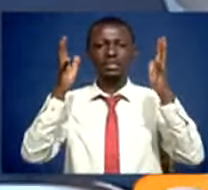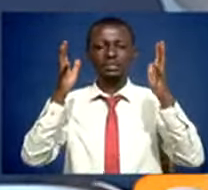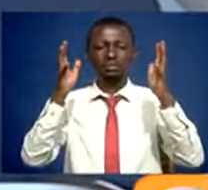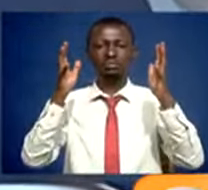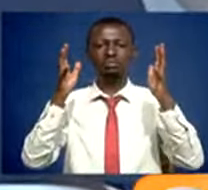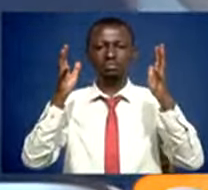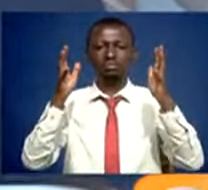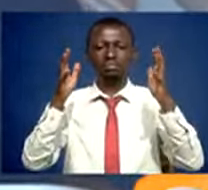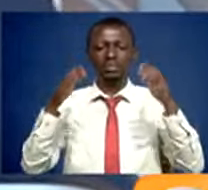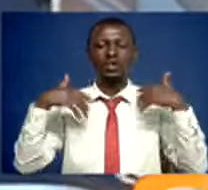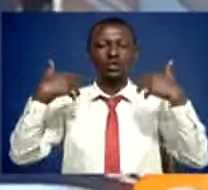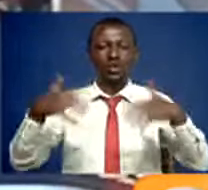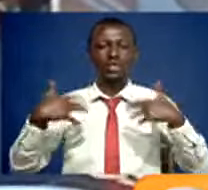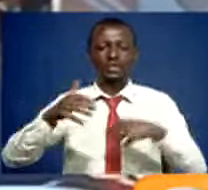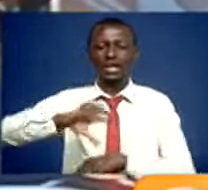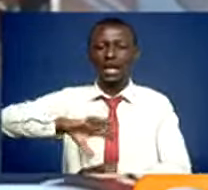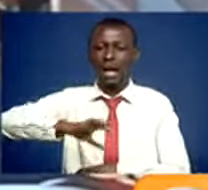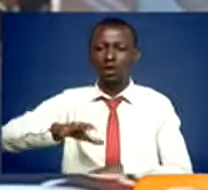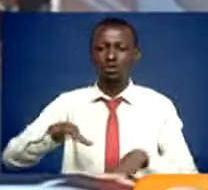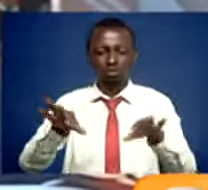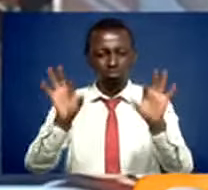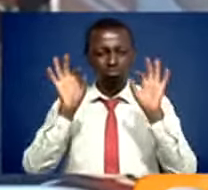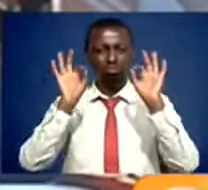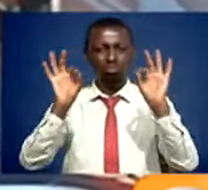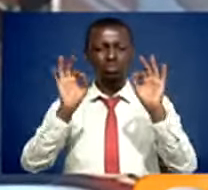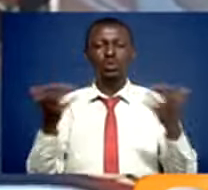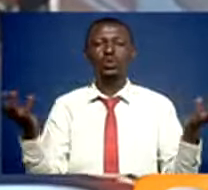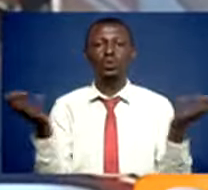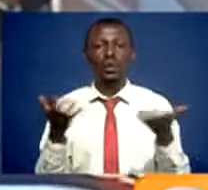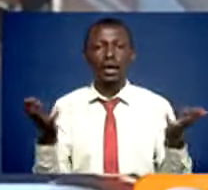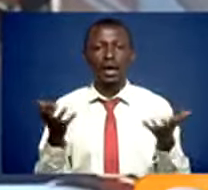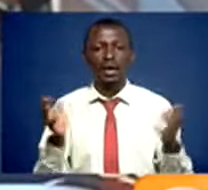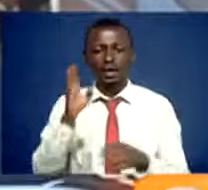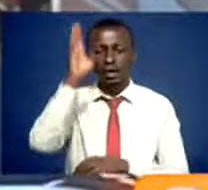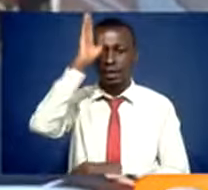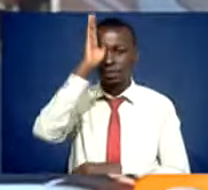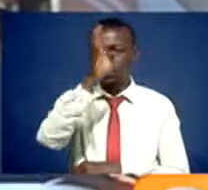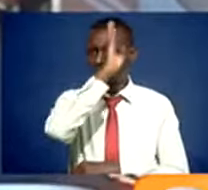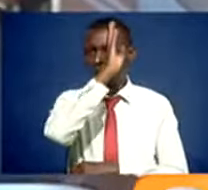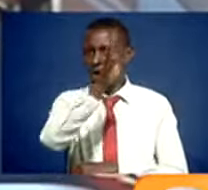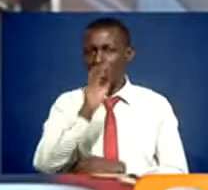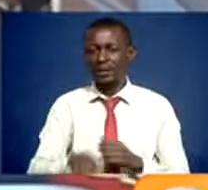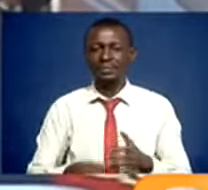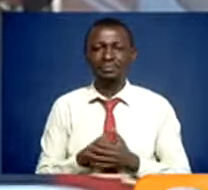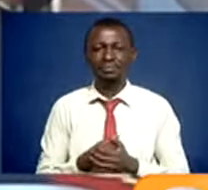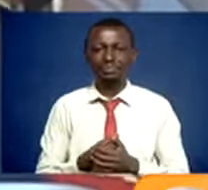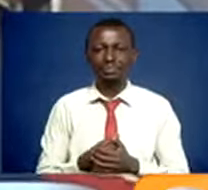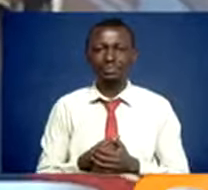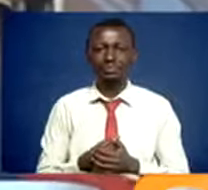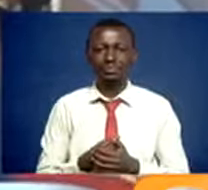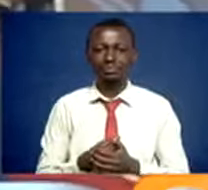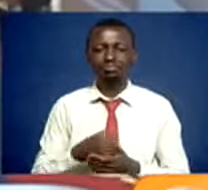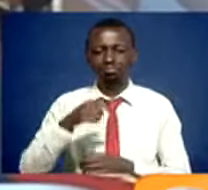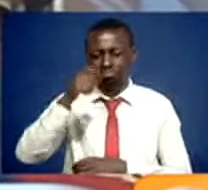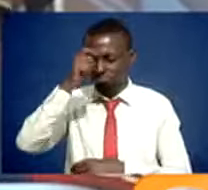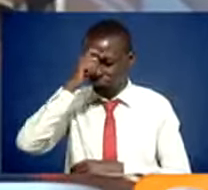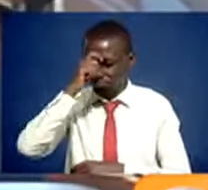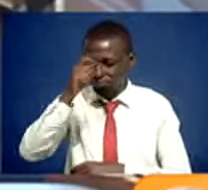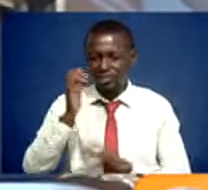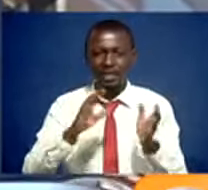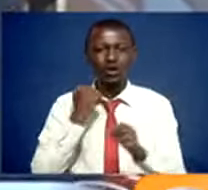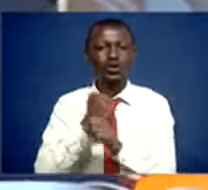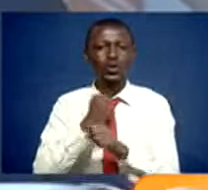great agricultural county of Bungoma. We appreciate the determination of small-scale